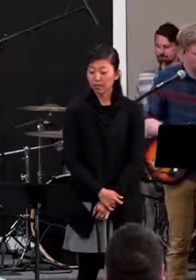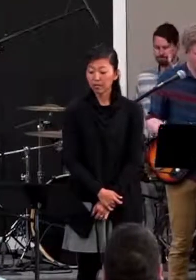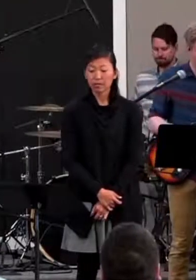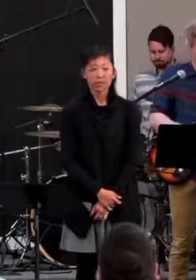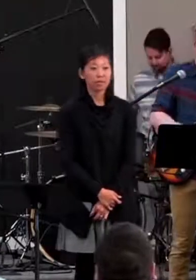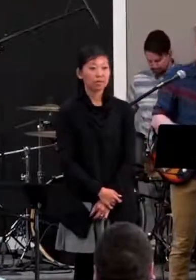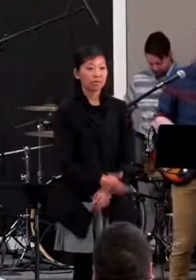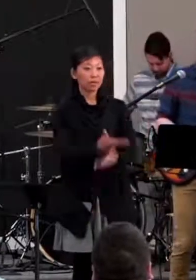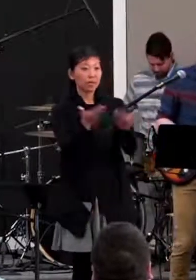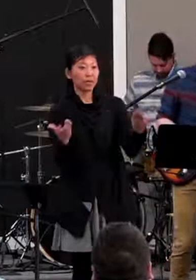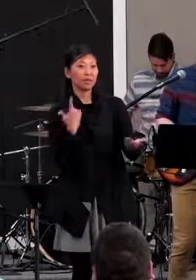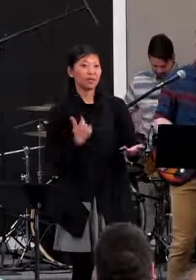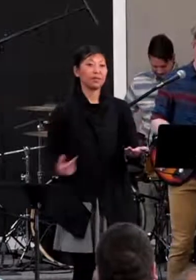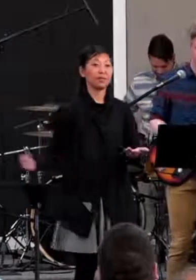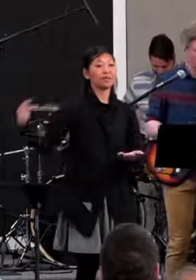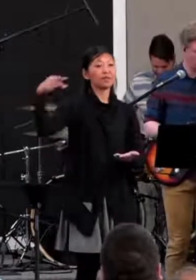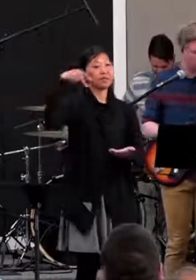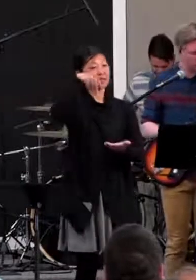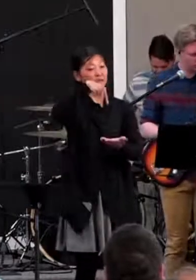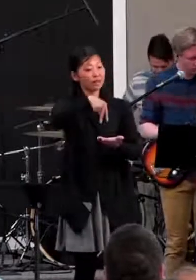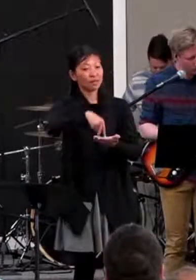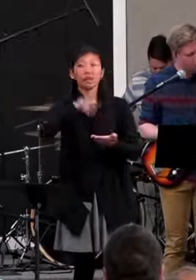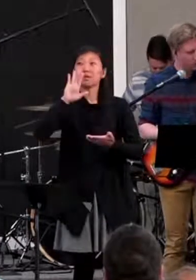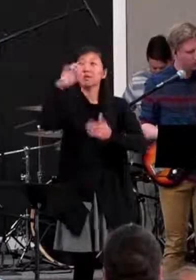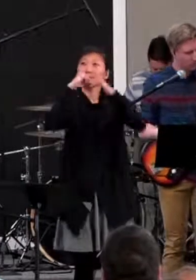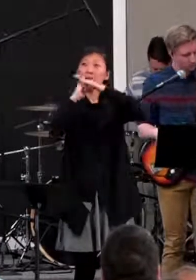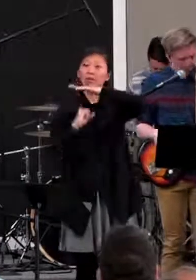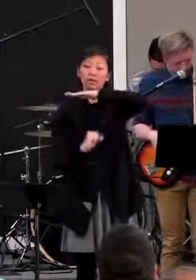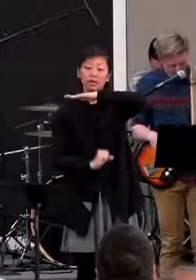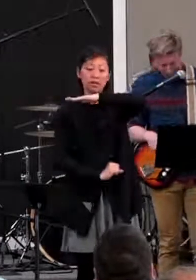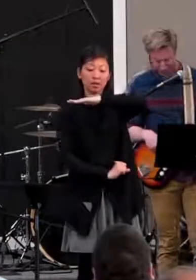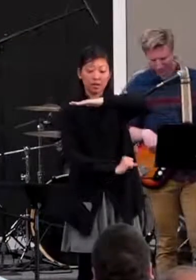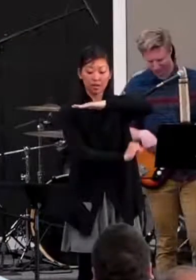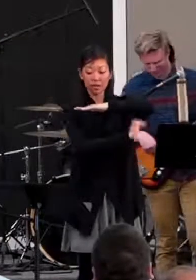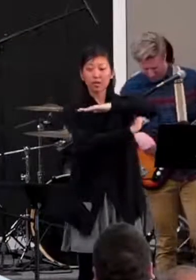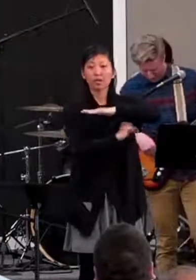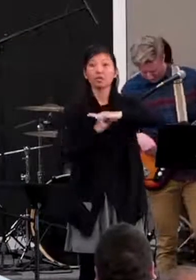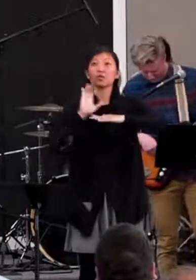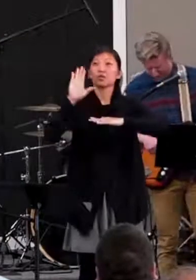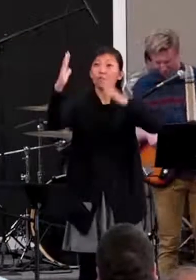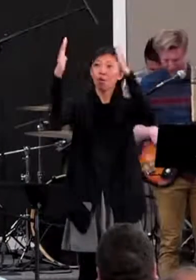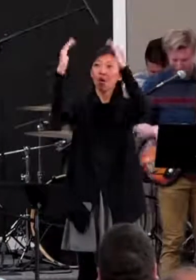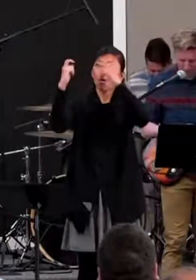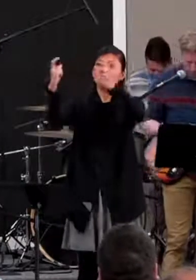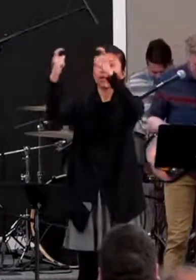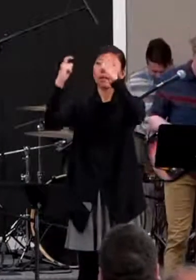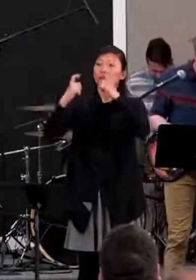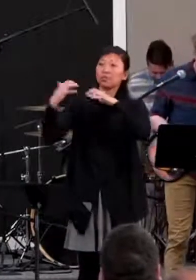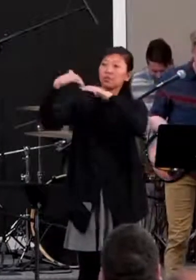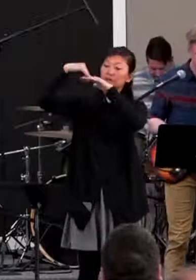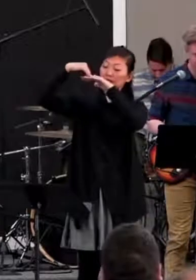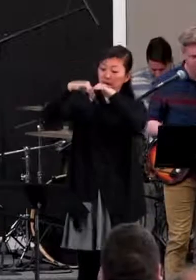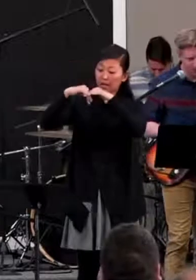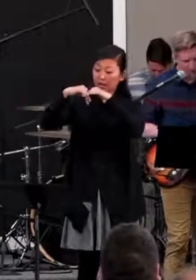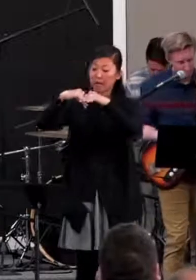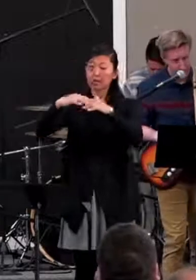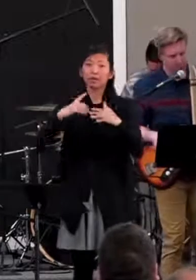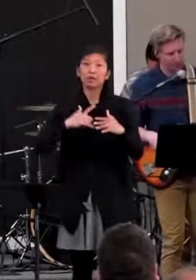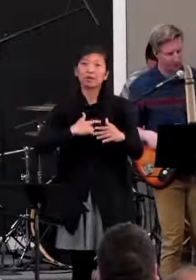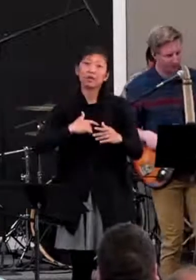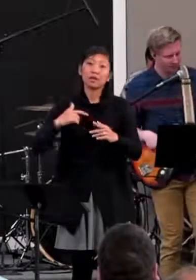Here we stand on this foundation, hope as an anchor, faith as